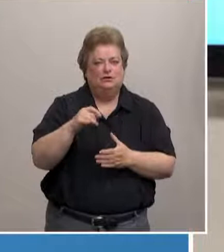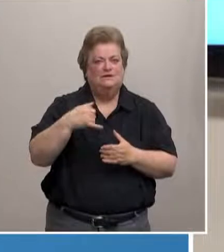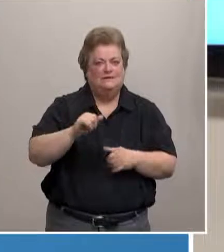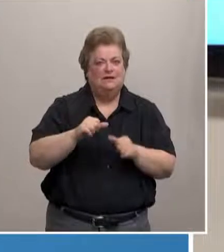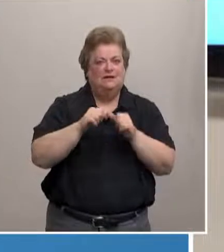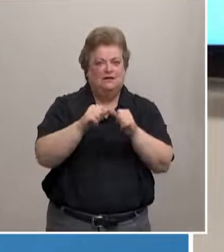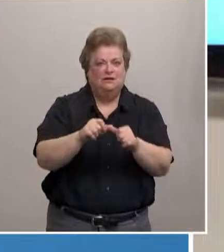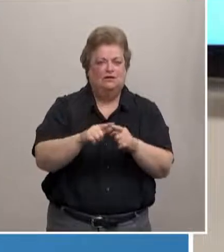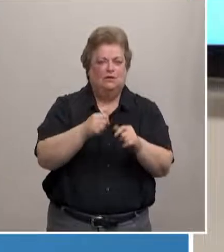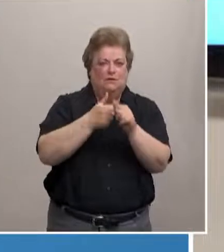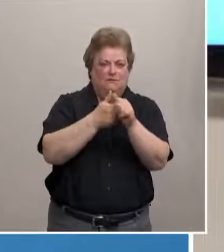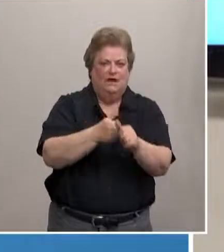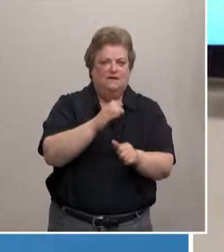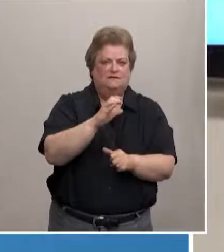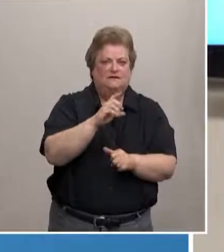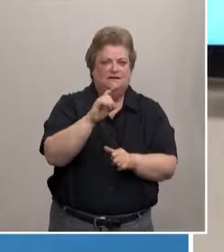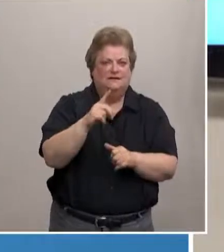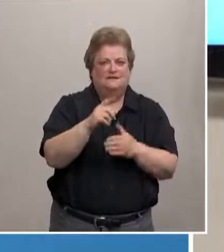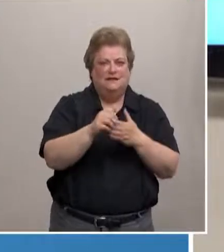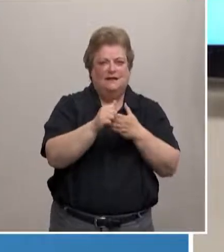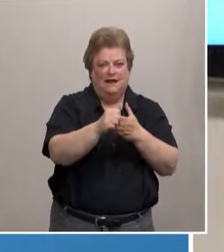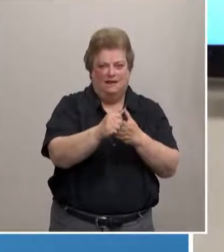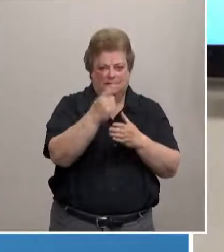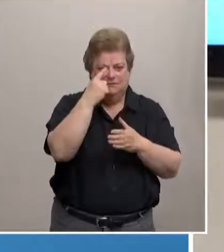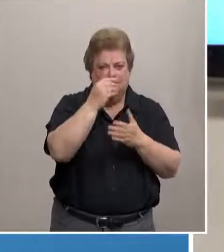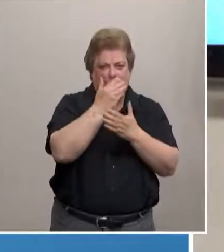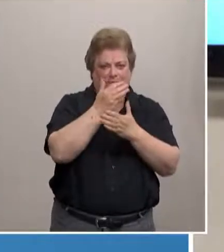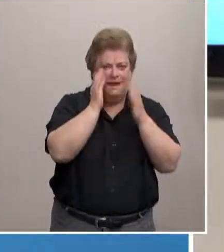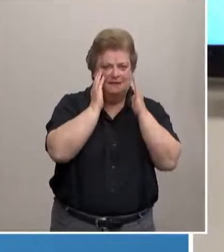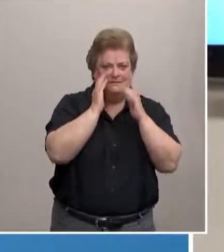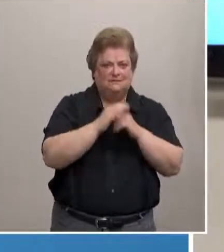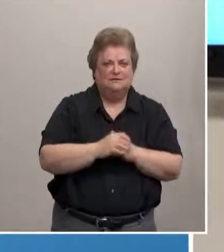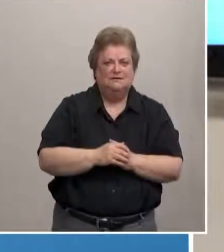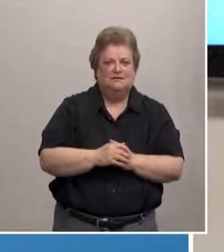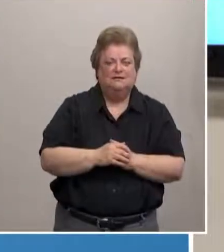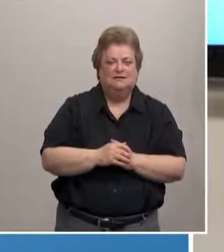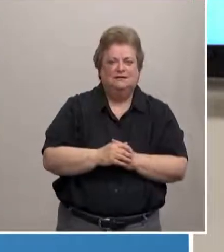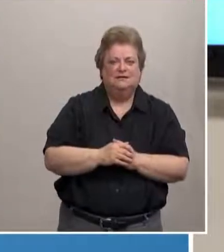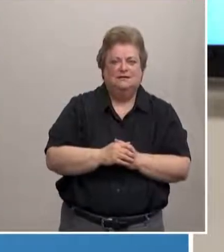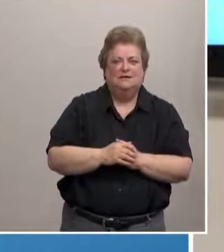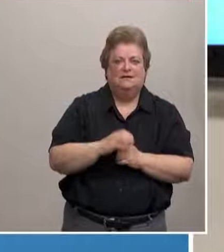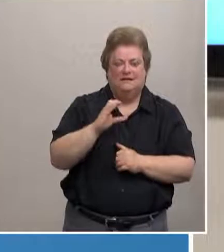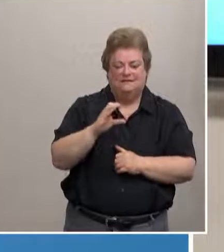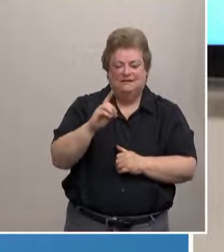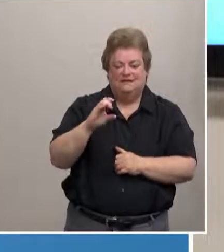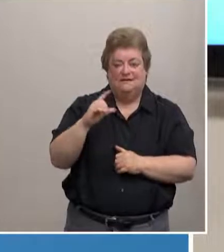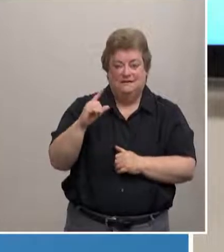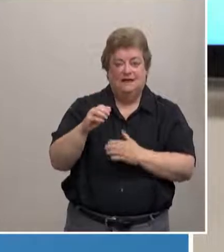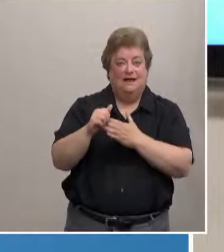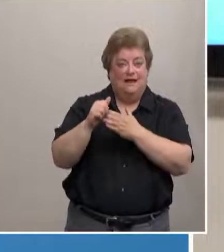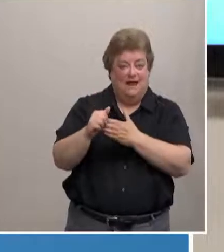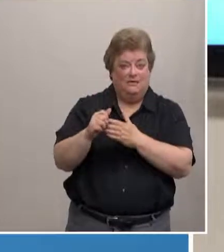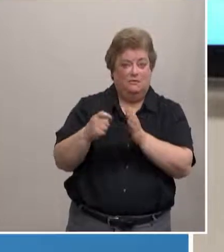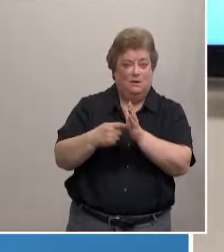specific CDC guidance on masks. CDC guidance is